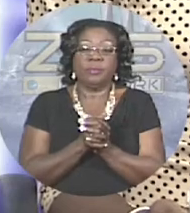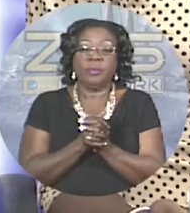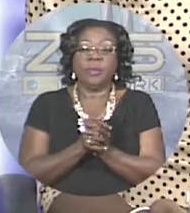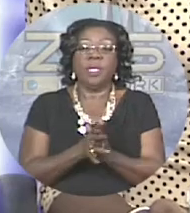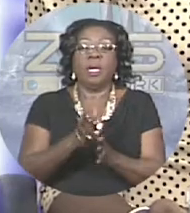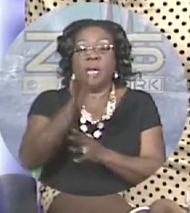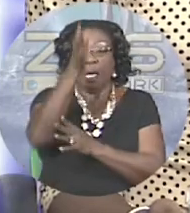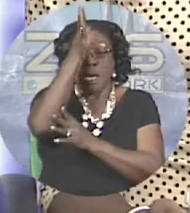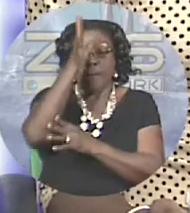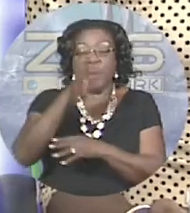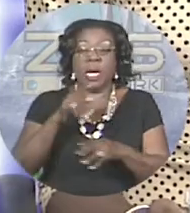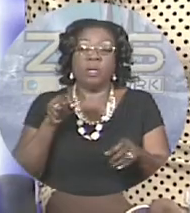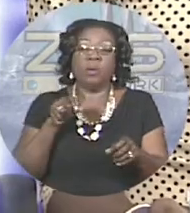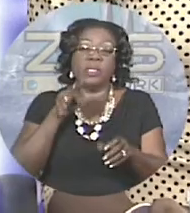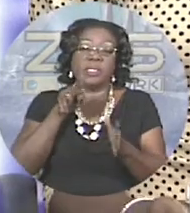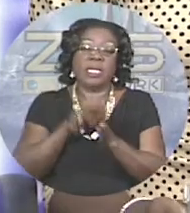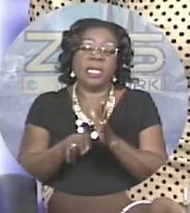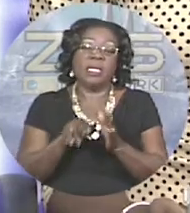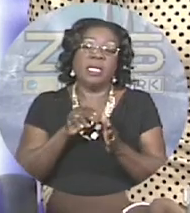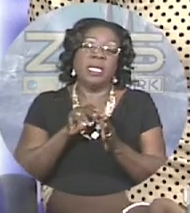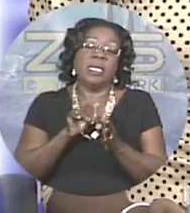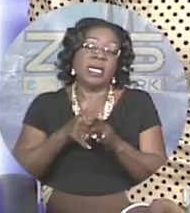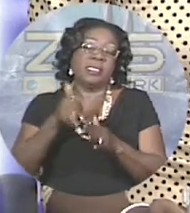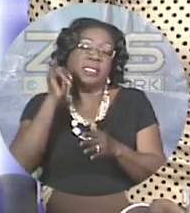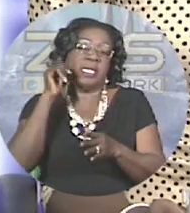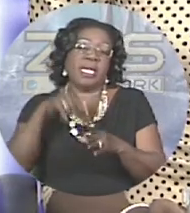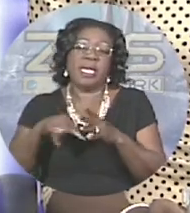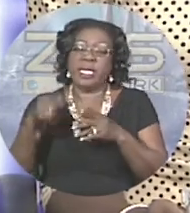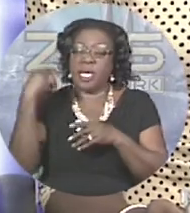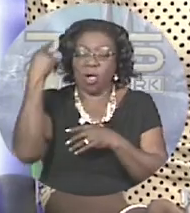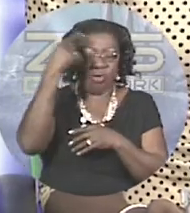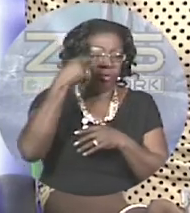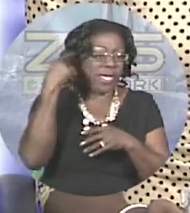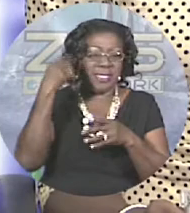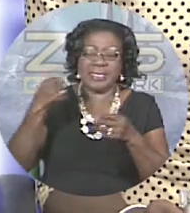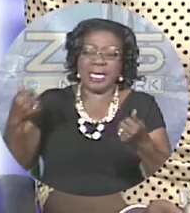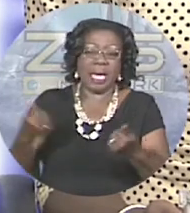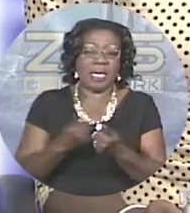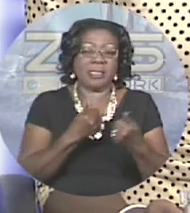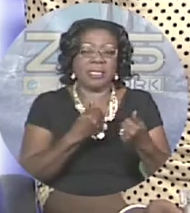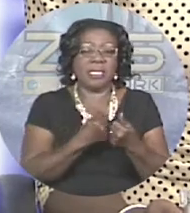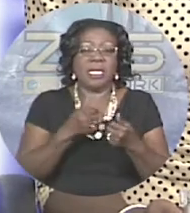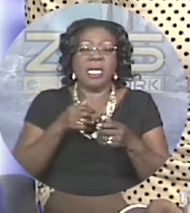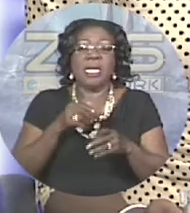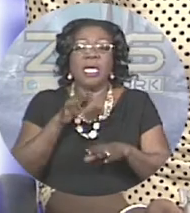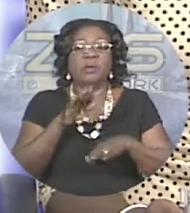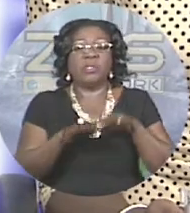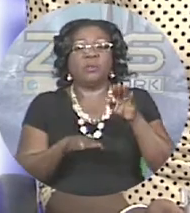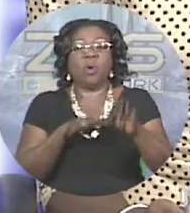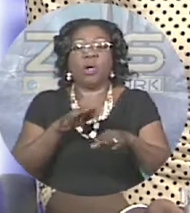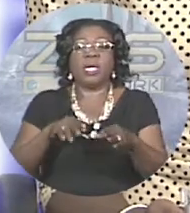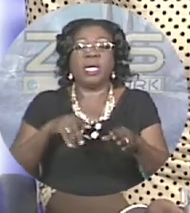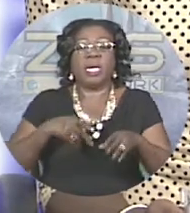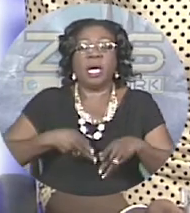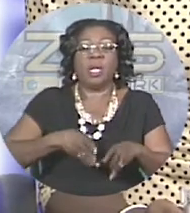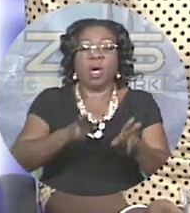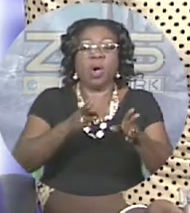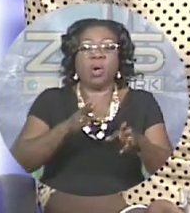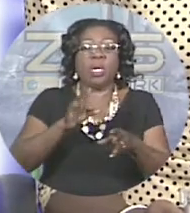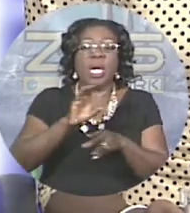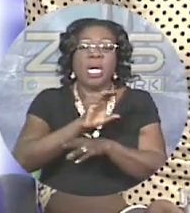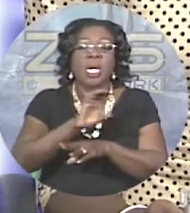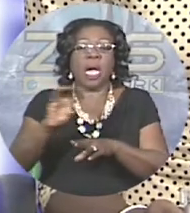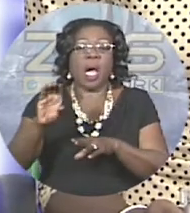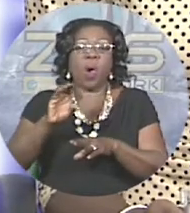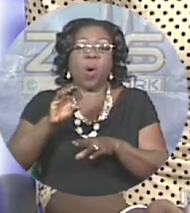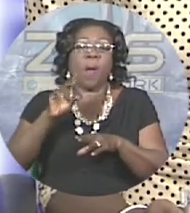A man was killed in a freak accident yesterday. Police say the man was walking along Cowpen Road when a gas truck, which was in the process of fueling a tank at